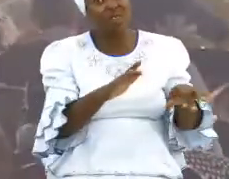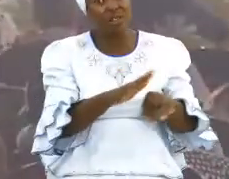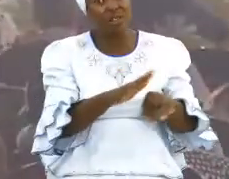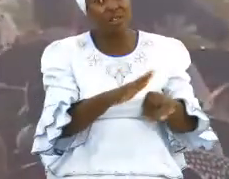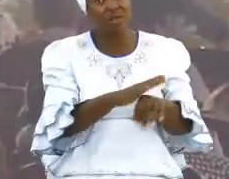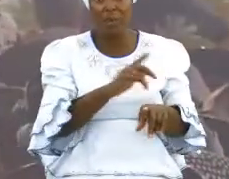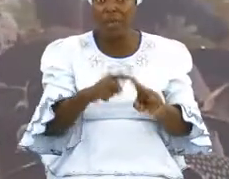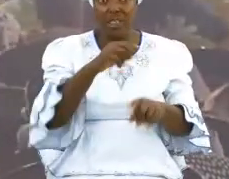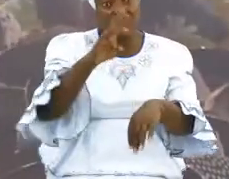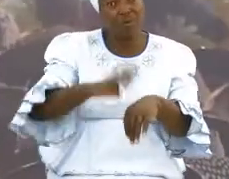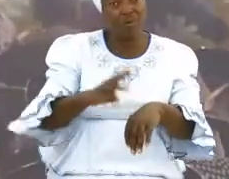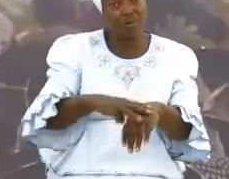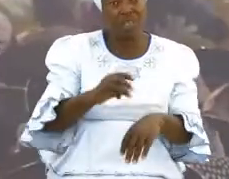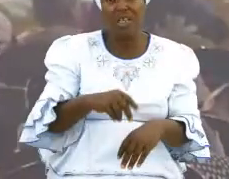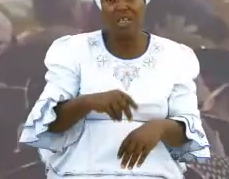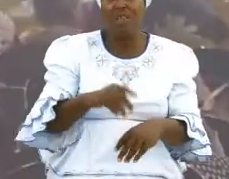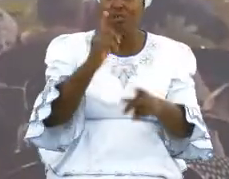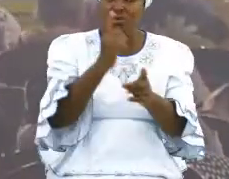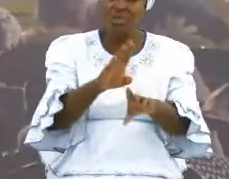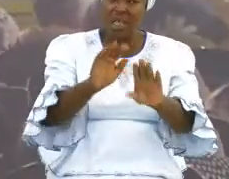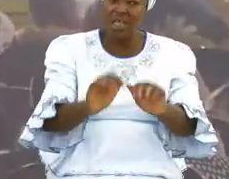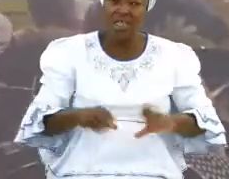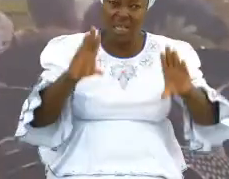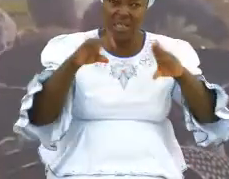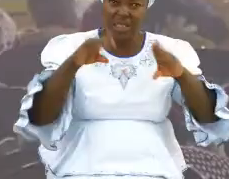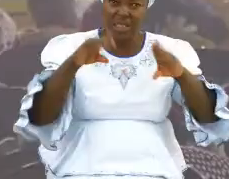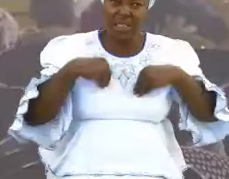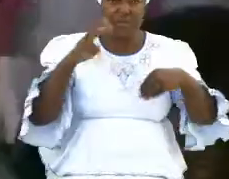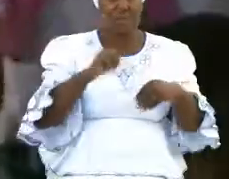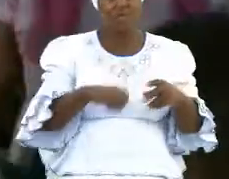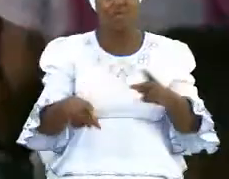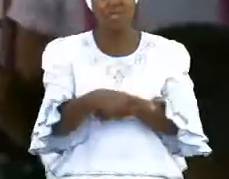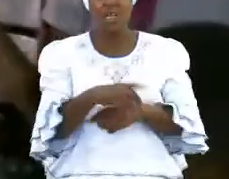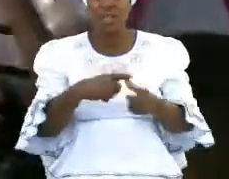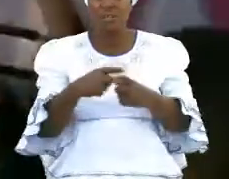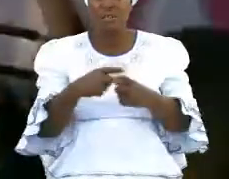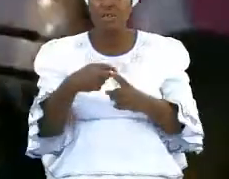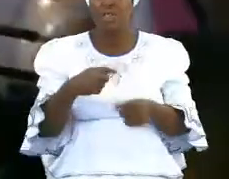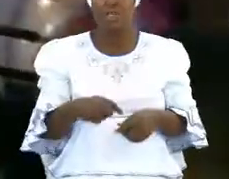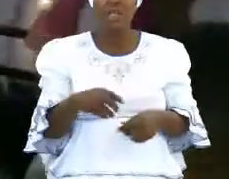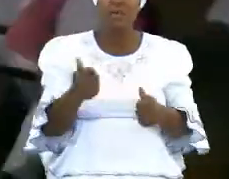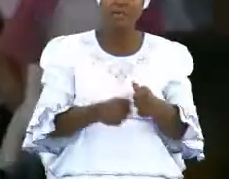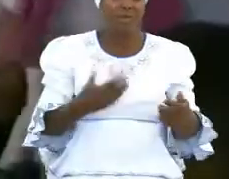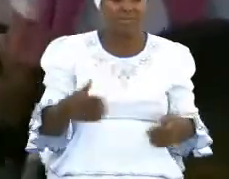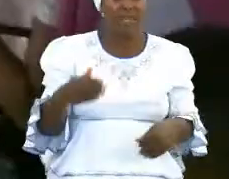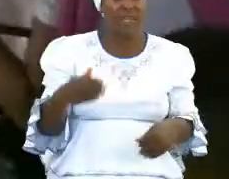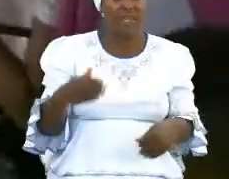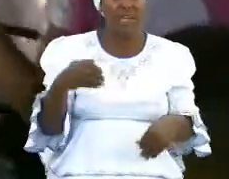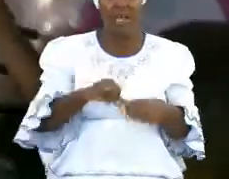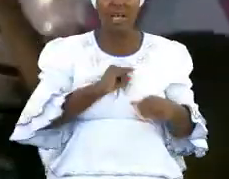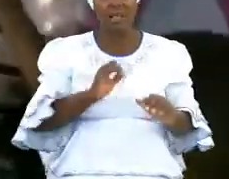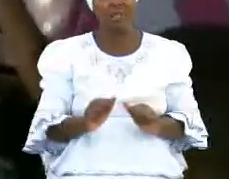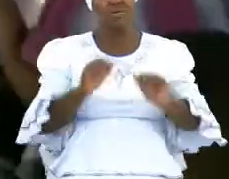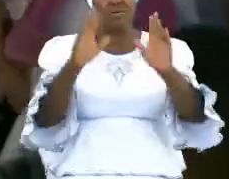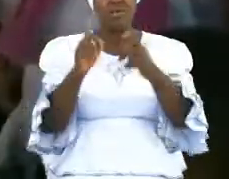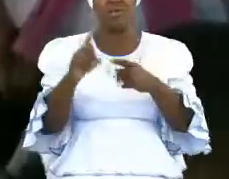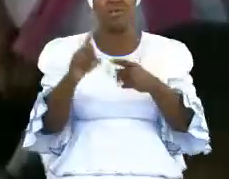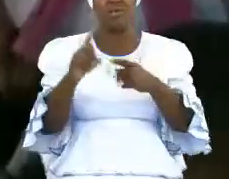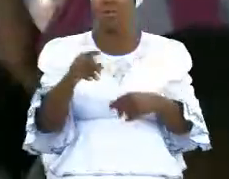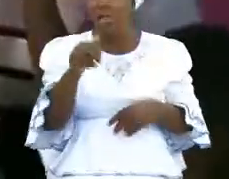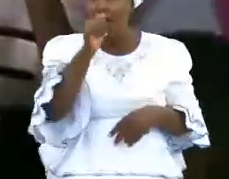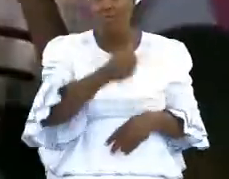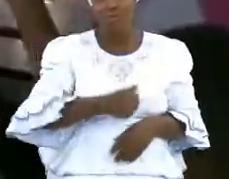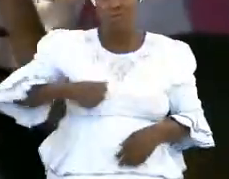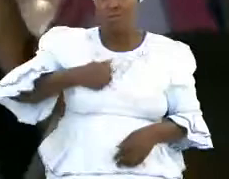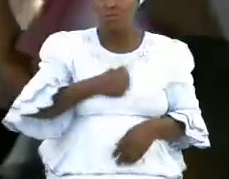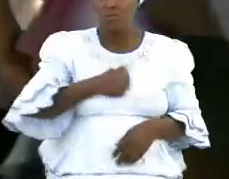my life, everything. I surrender unto you. I'm sorry for all the evil